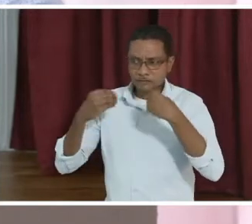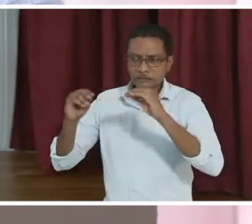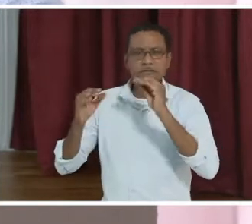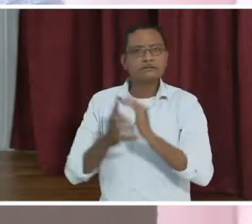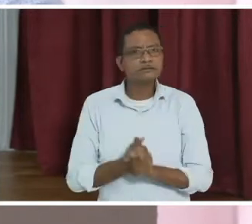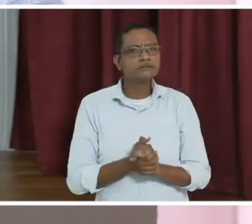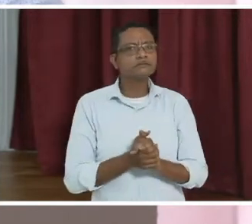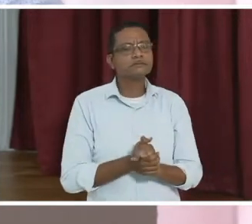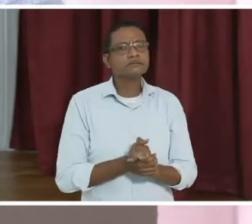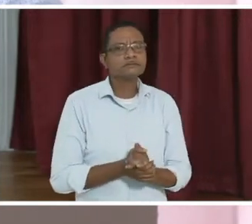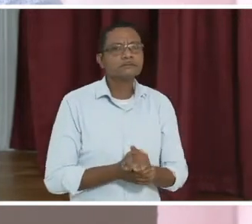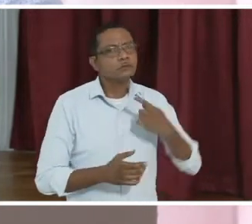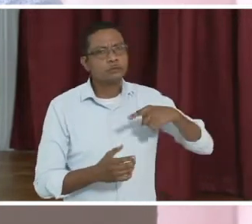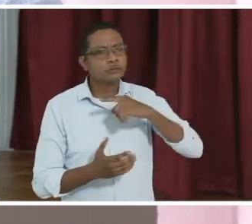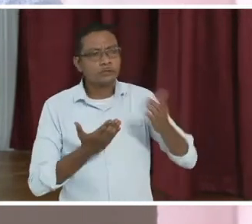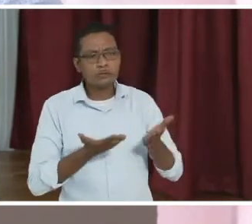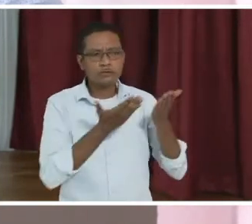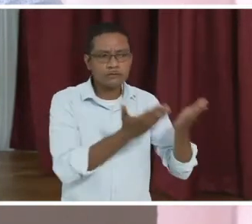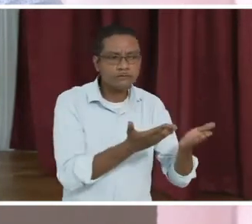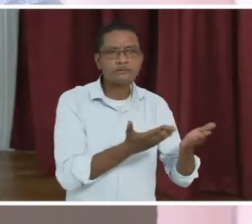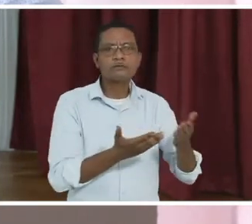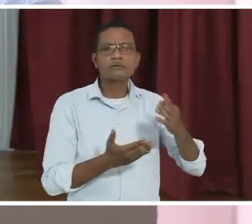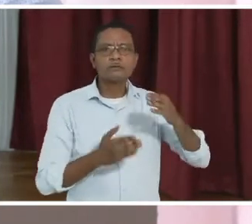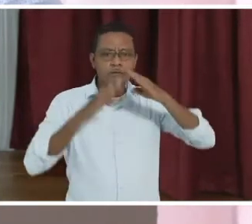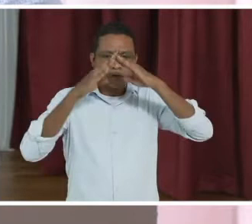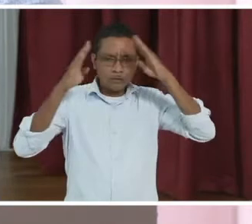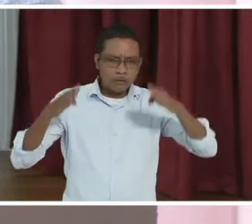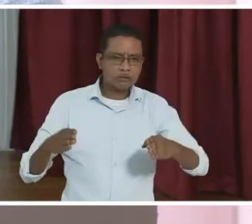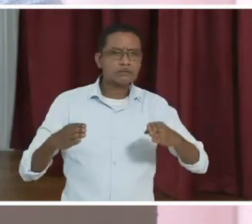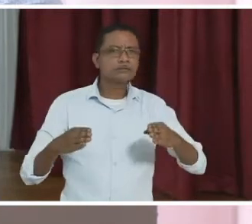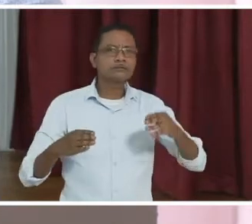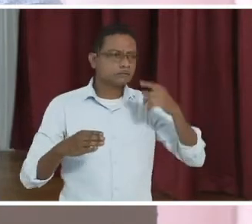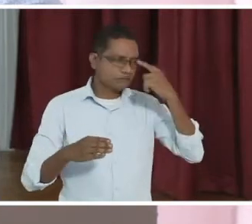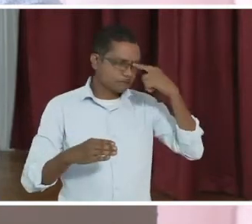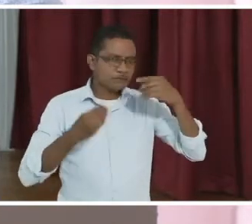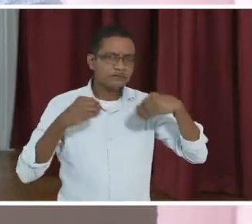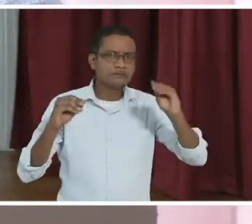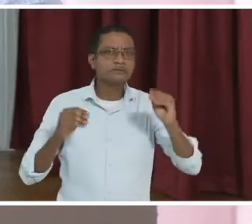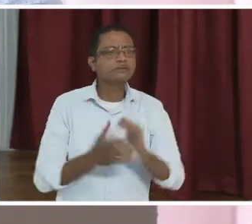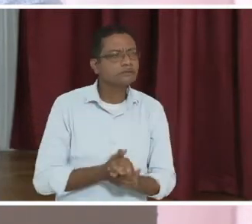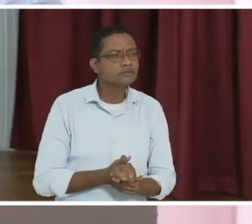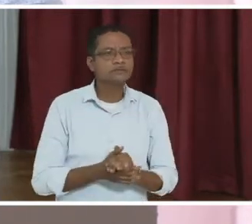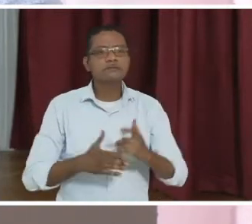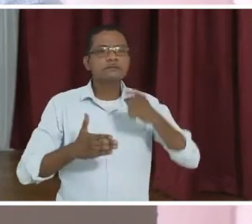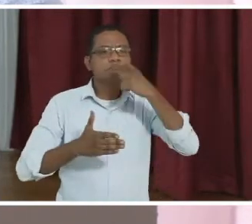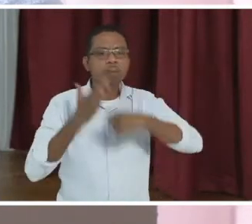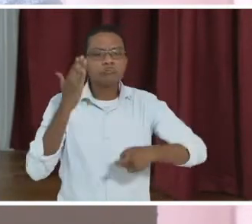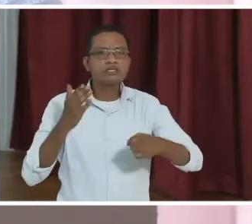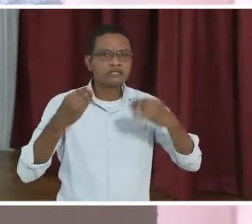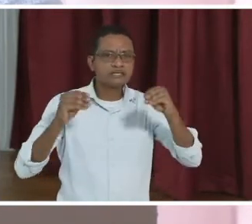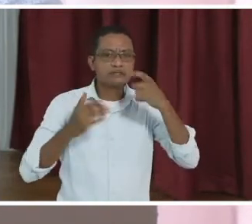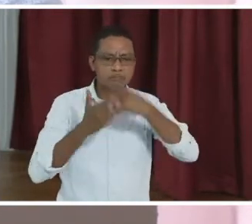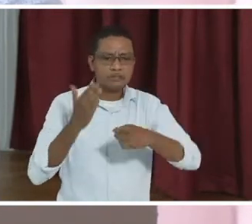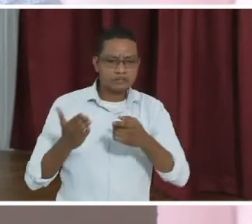basic ideas where we offer them the property for sale or the unit as we refer it to, and the sale price is very